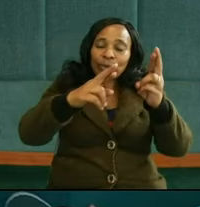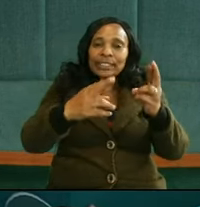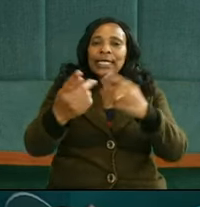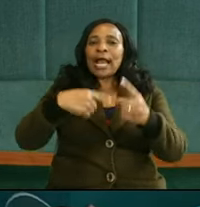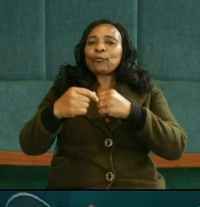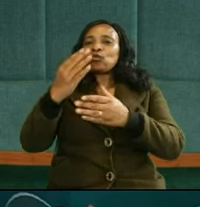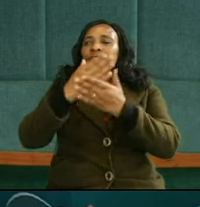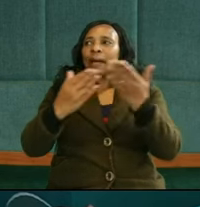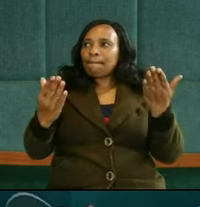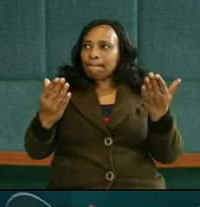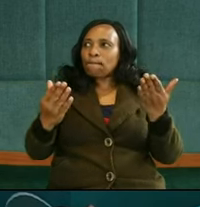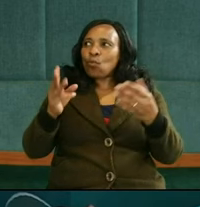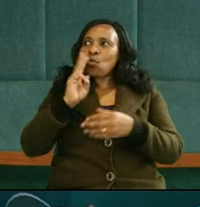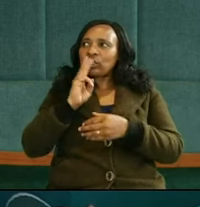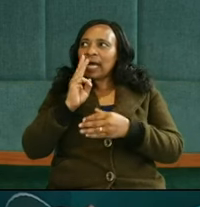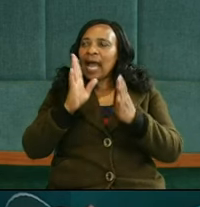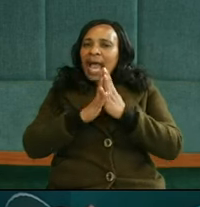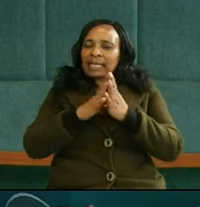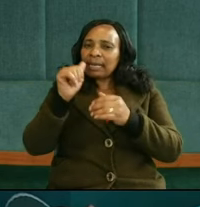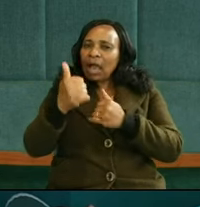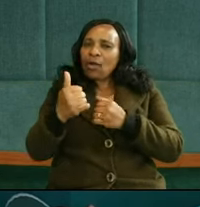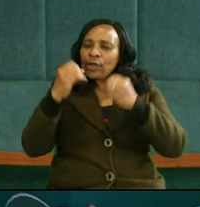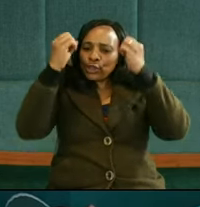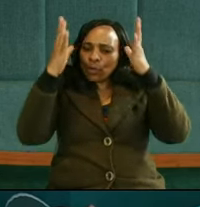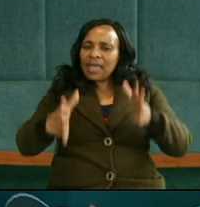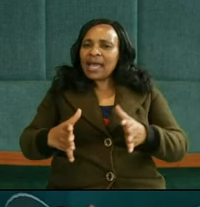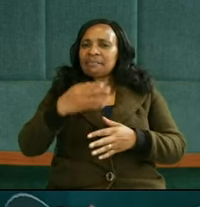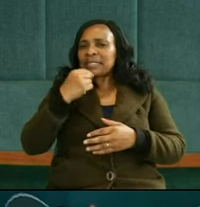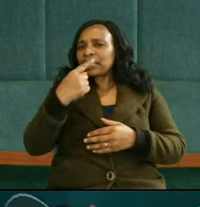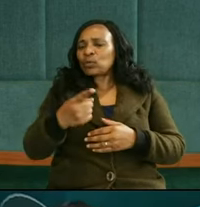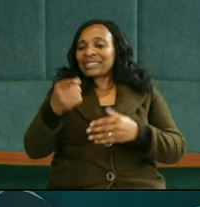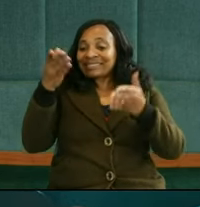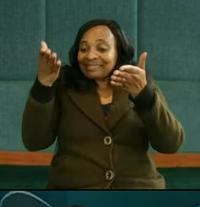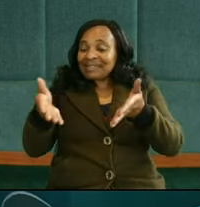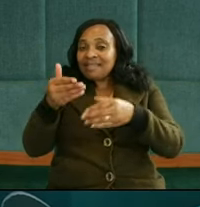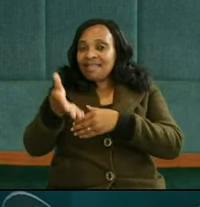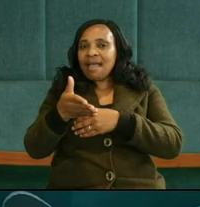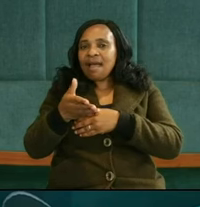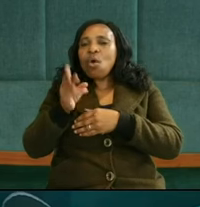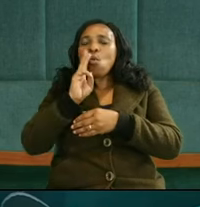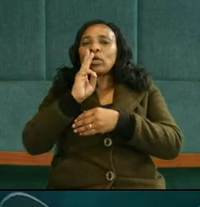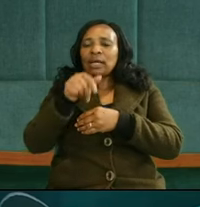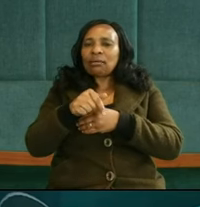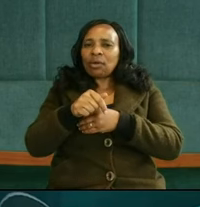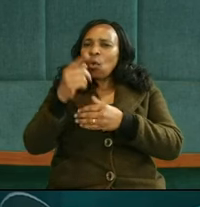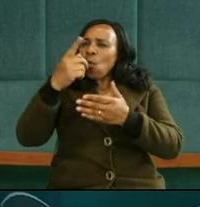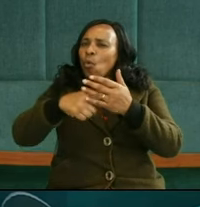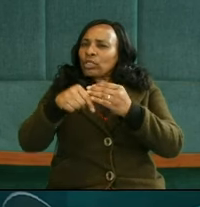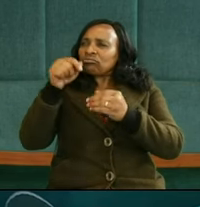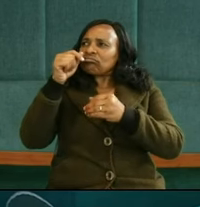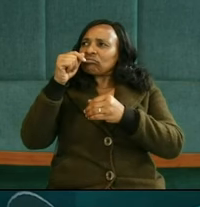some water. And the eunuch said, 'See, here is water. What hinders